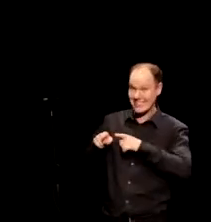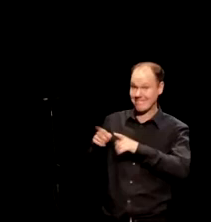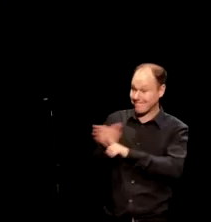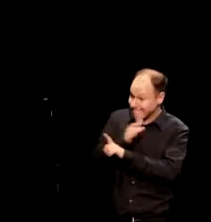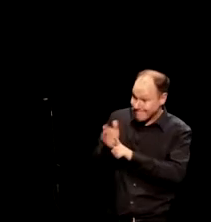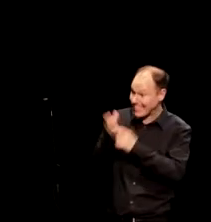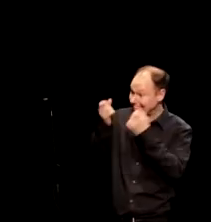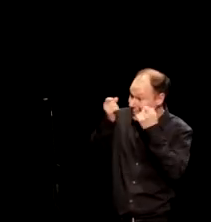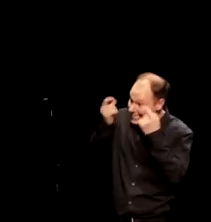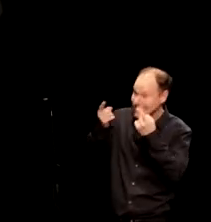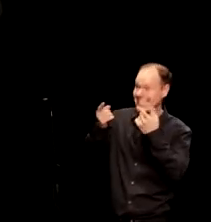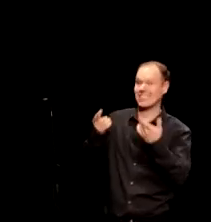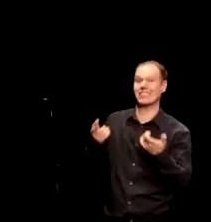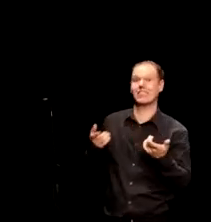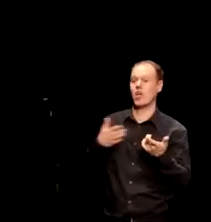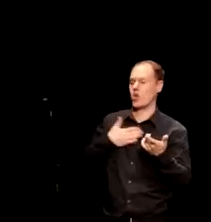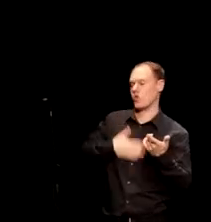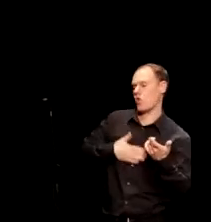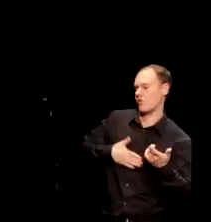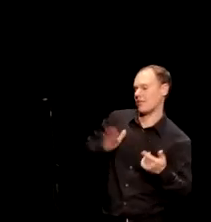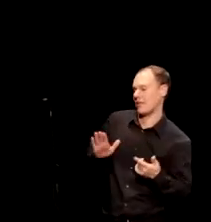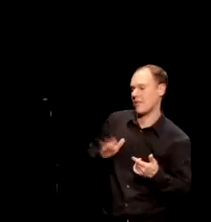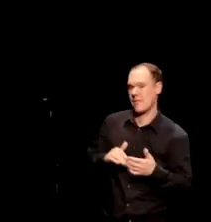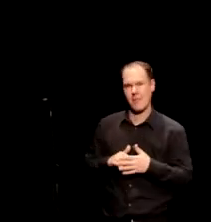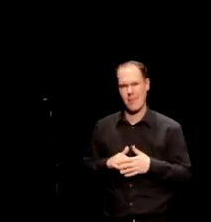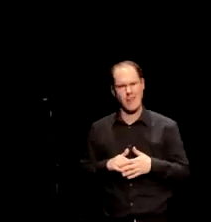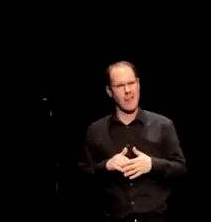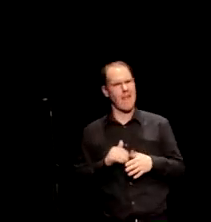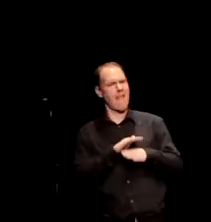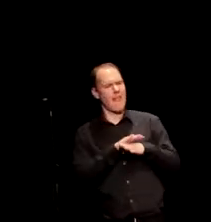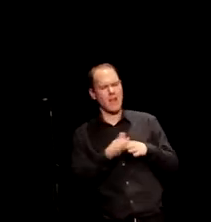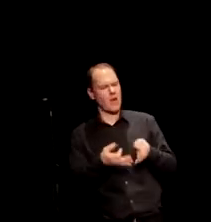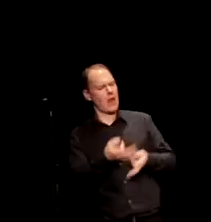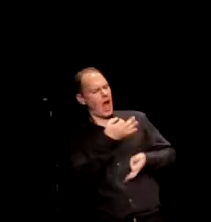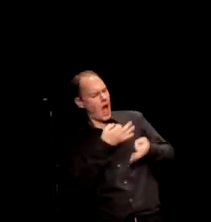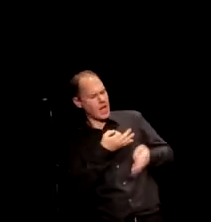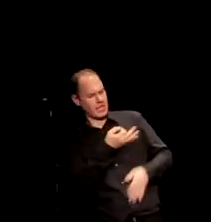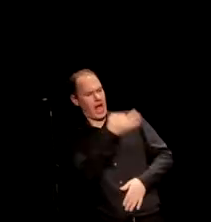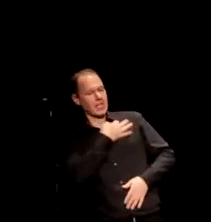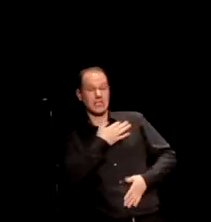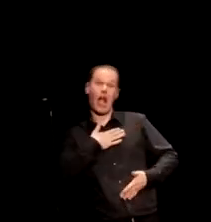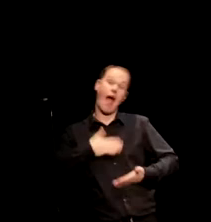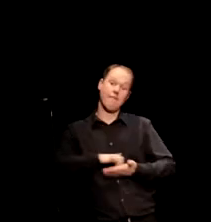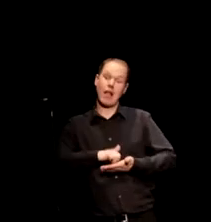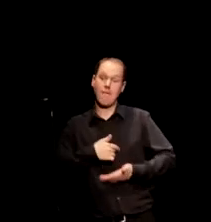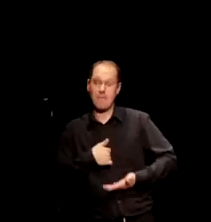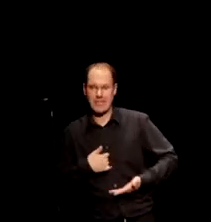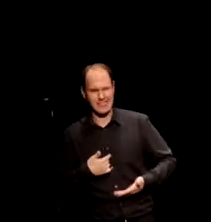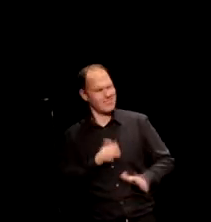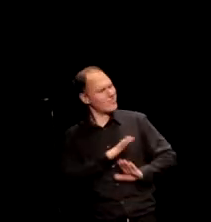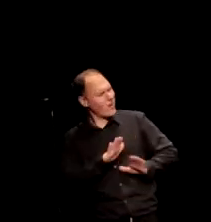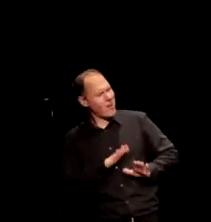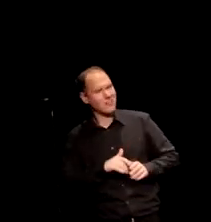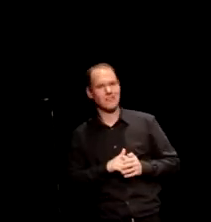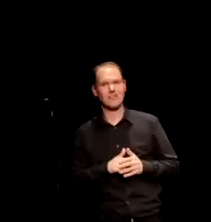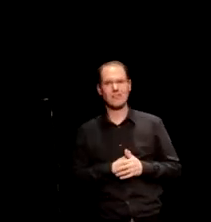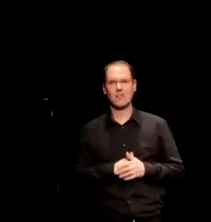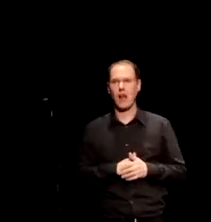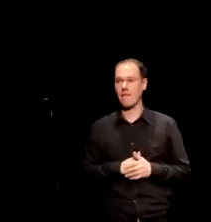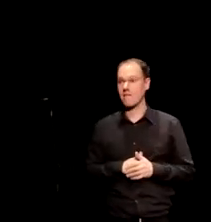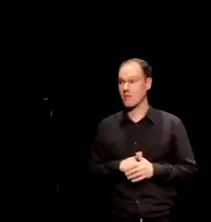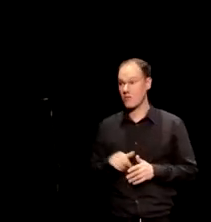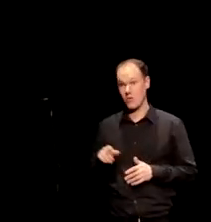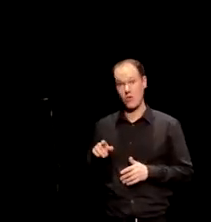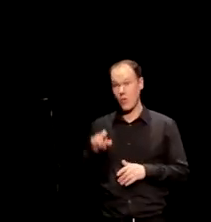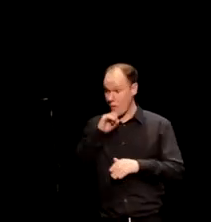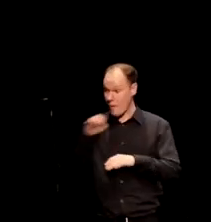understand. Forgive me. Oh, Rob, don't ask me to forgive you. How could you? Ruth, if you will